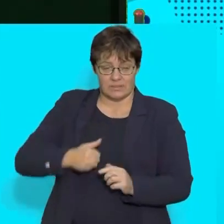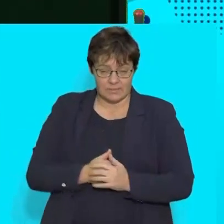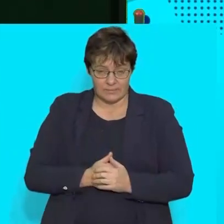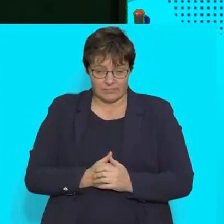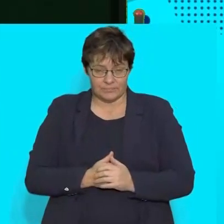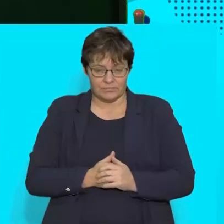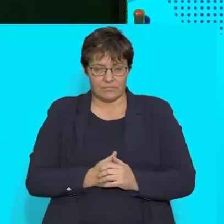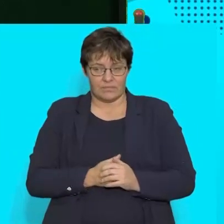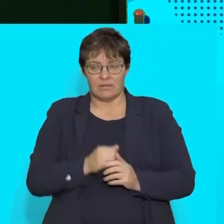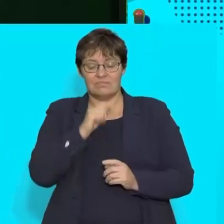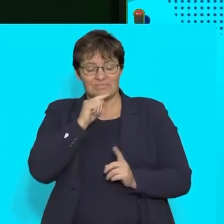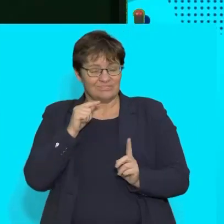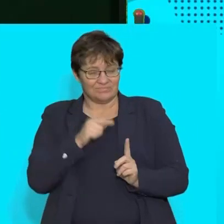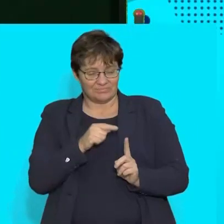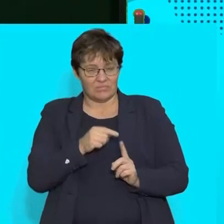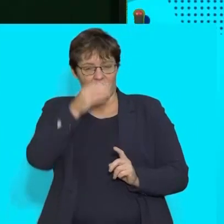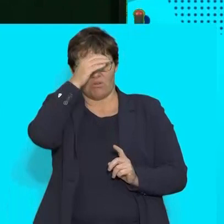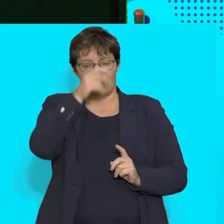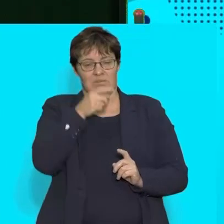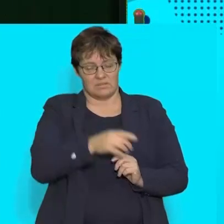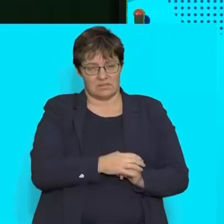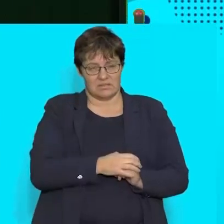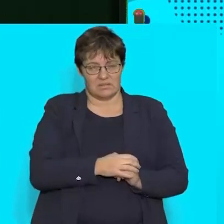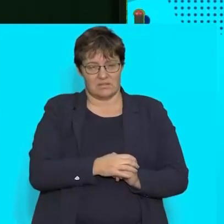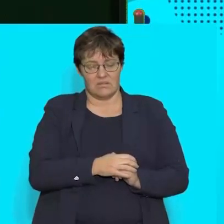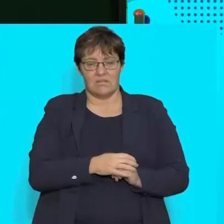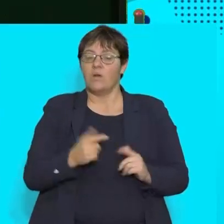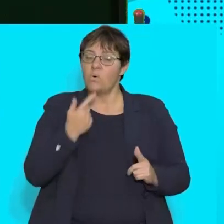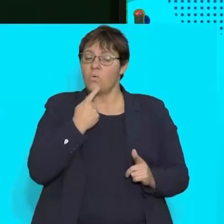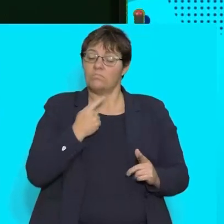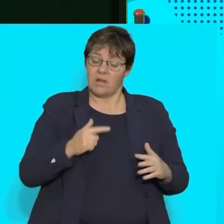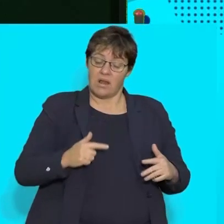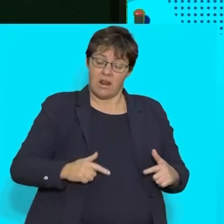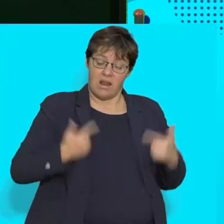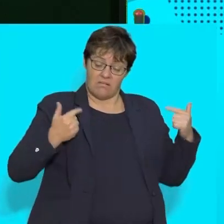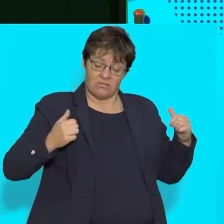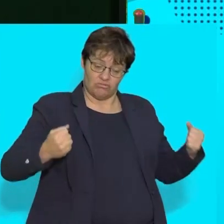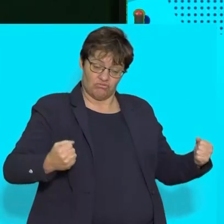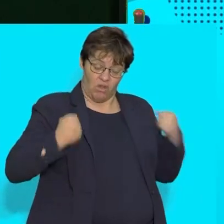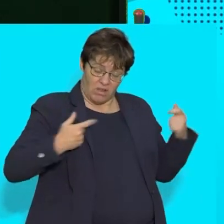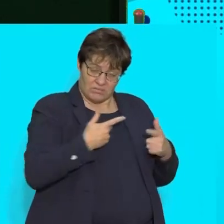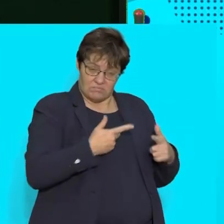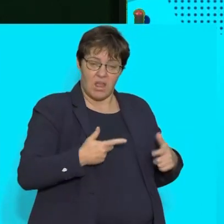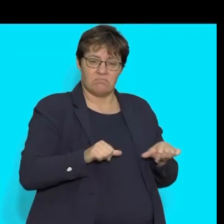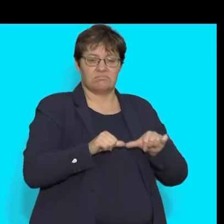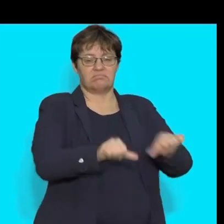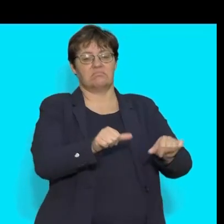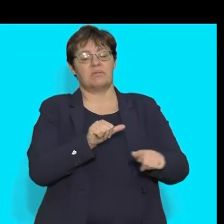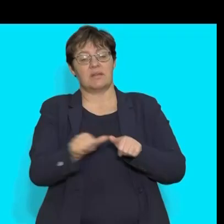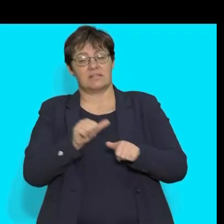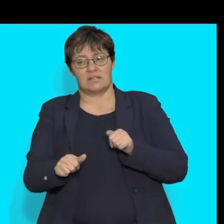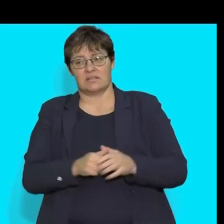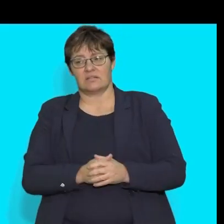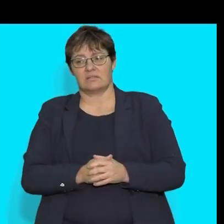is essentially what underpins the concept of survival of the fittest and natural selection.